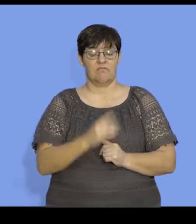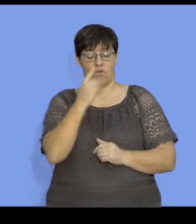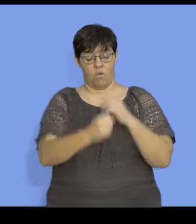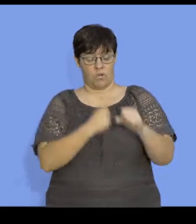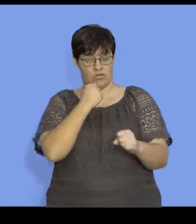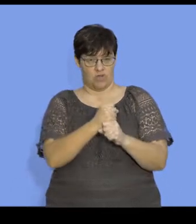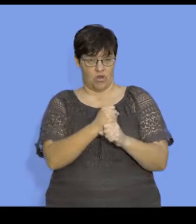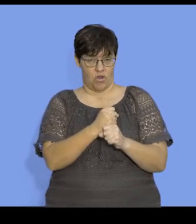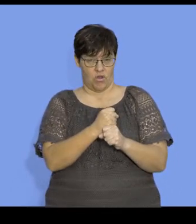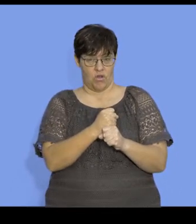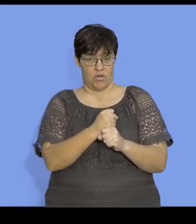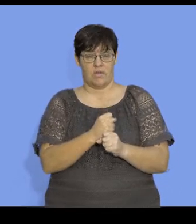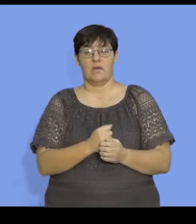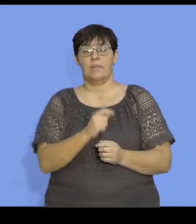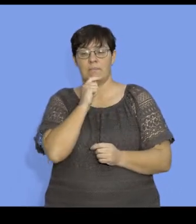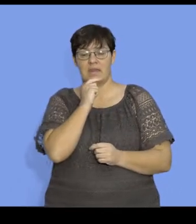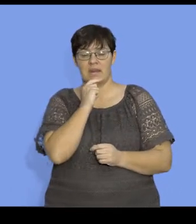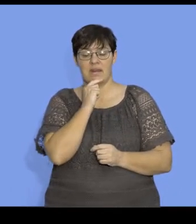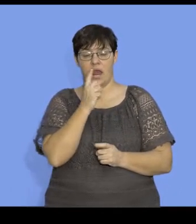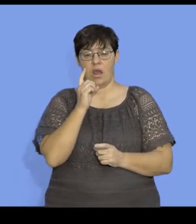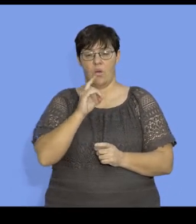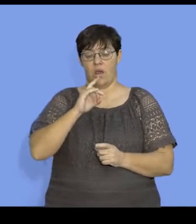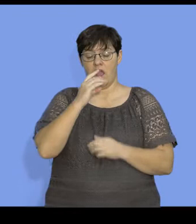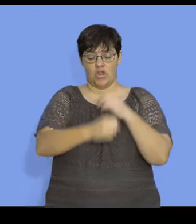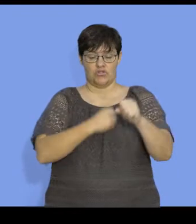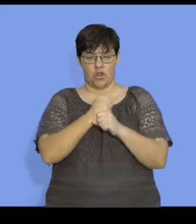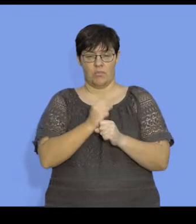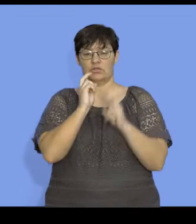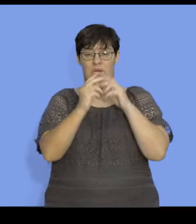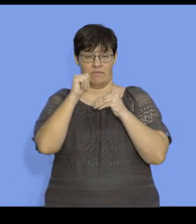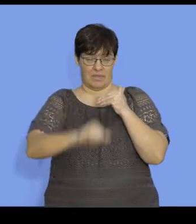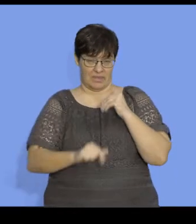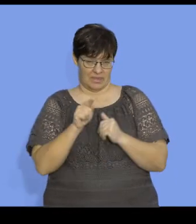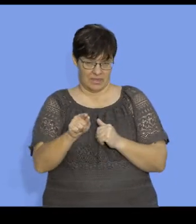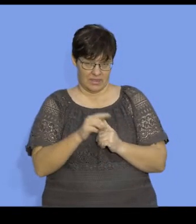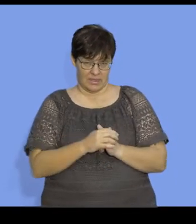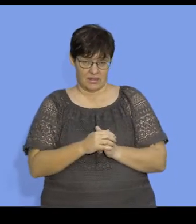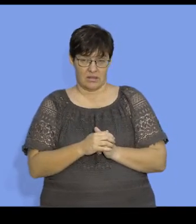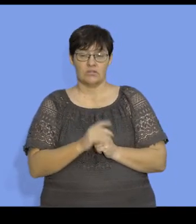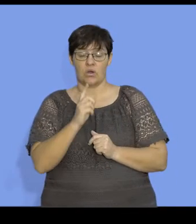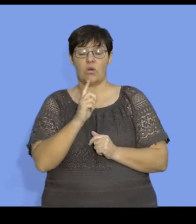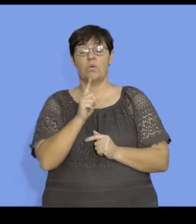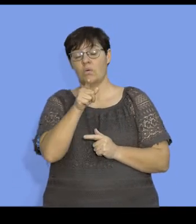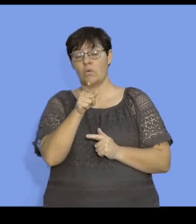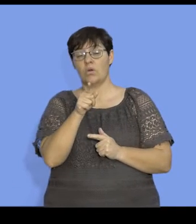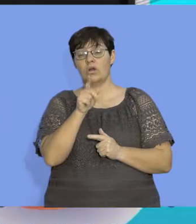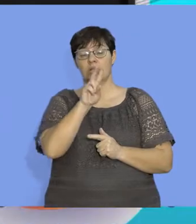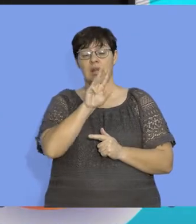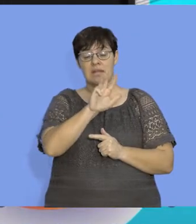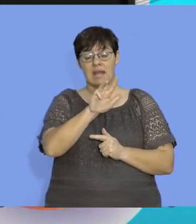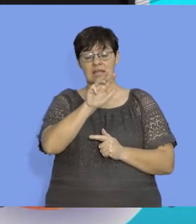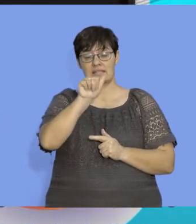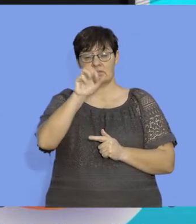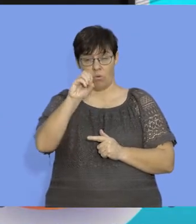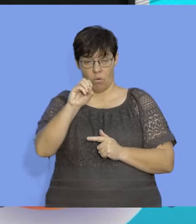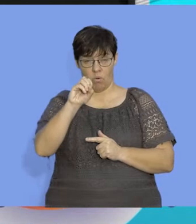it's for the year, meaning it's an annual figure, right? So what do we remember? Take the annual figure